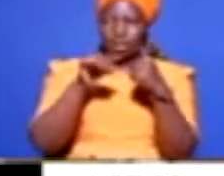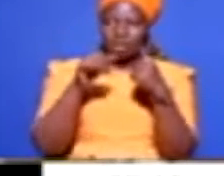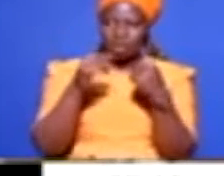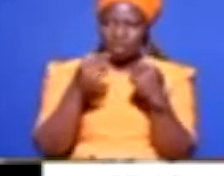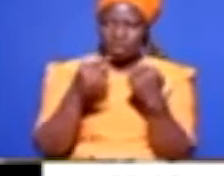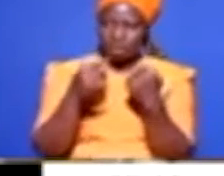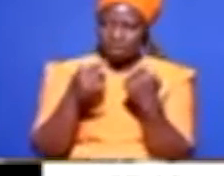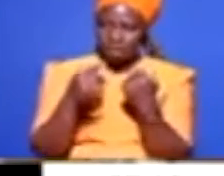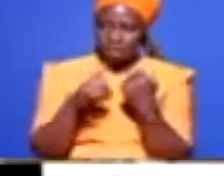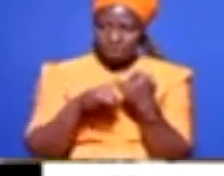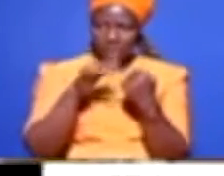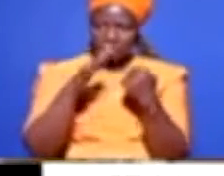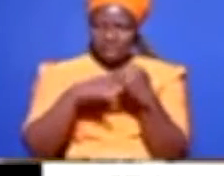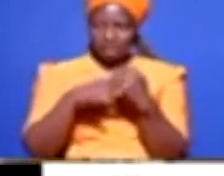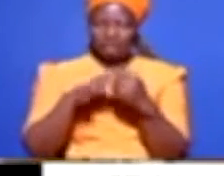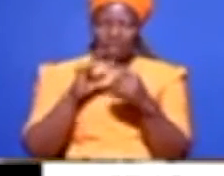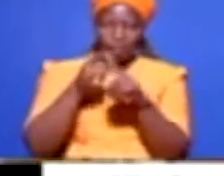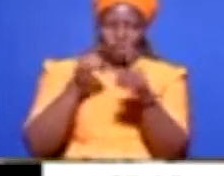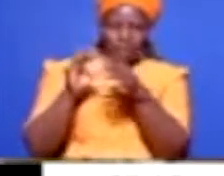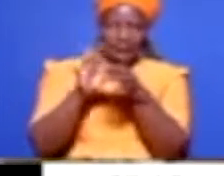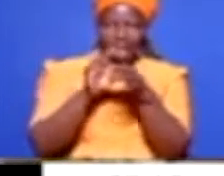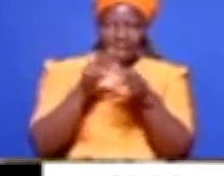87.139, Alliance High School.